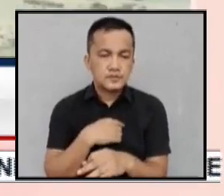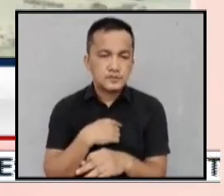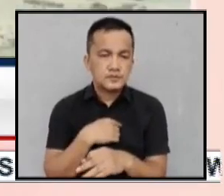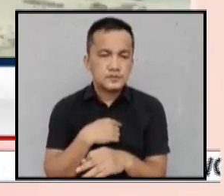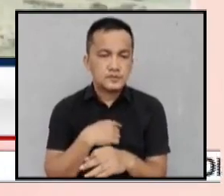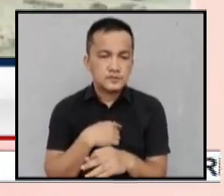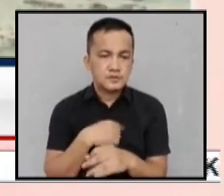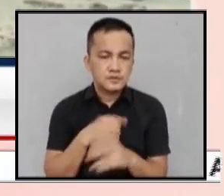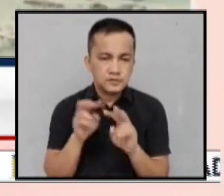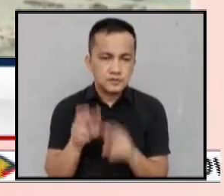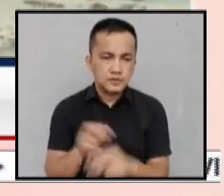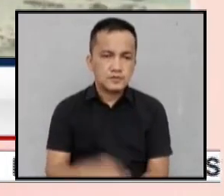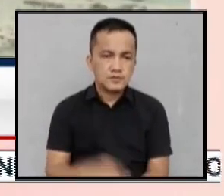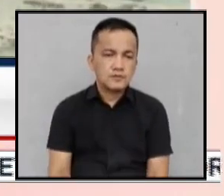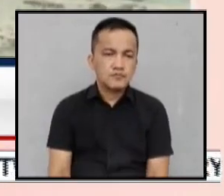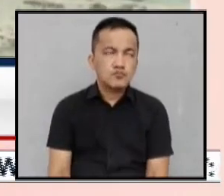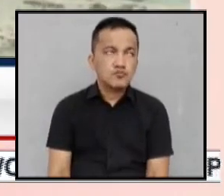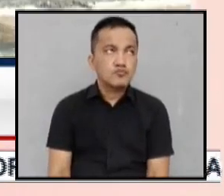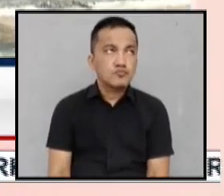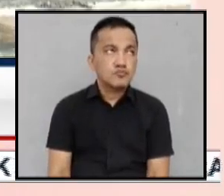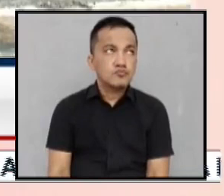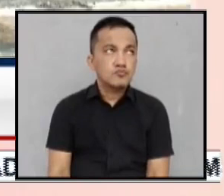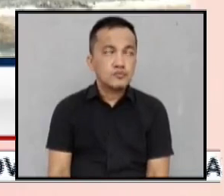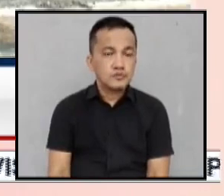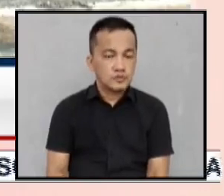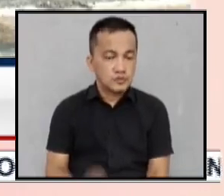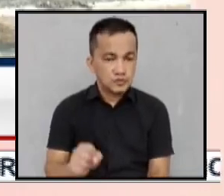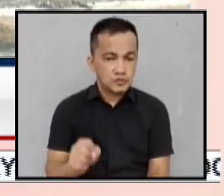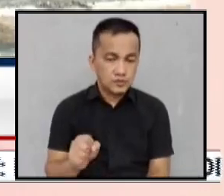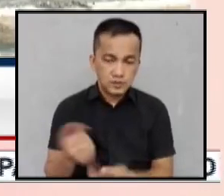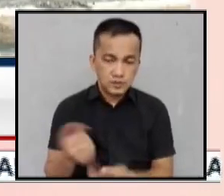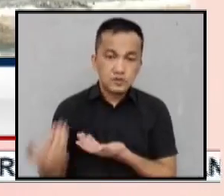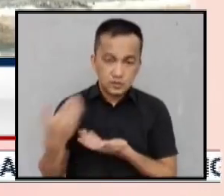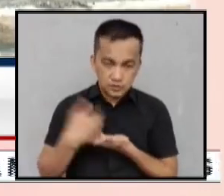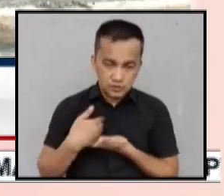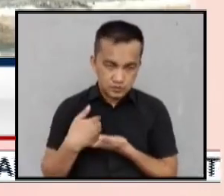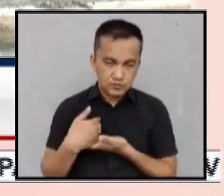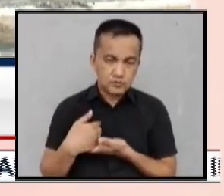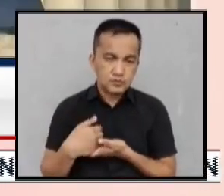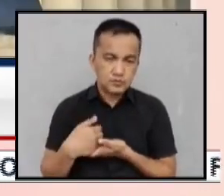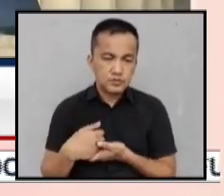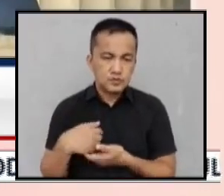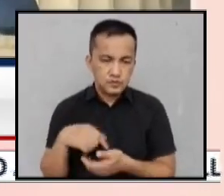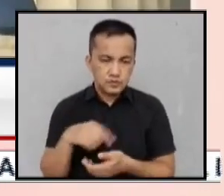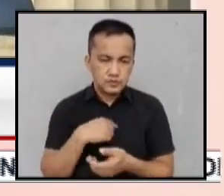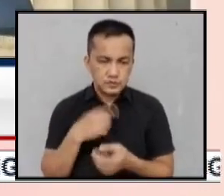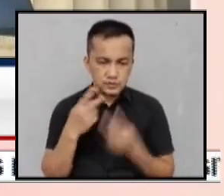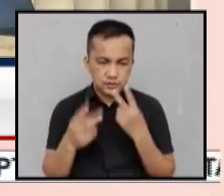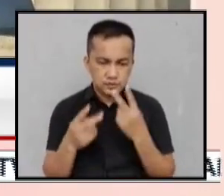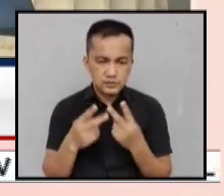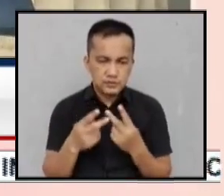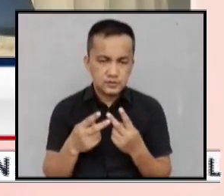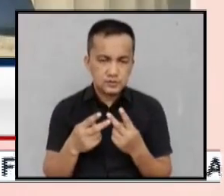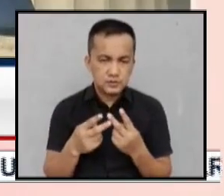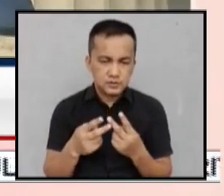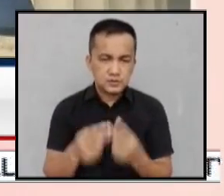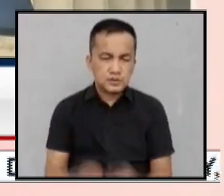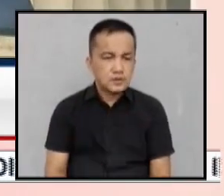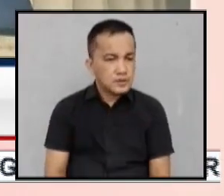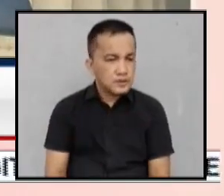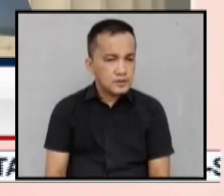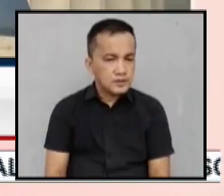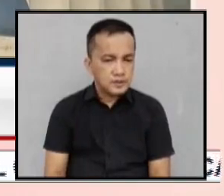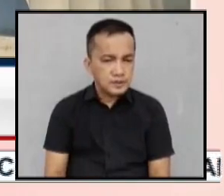looking on that. We're looking that they can come over there and we will see set up pa lang ho kasi pati mga